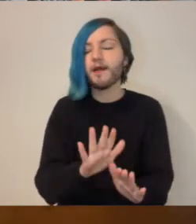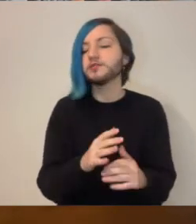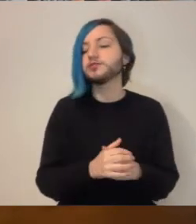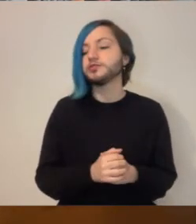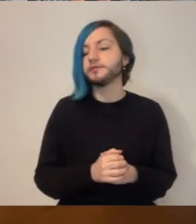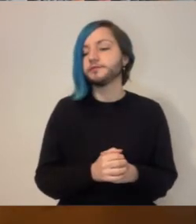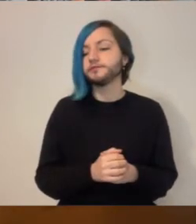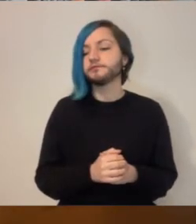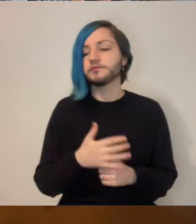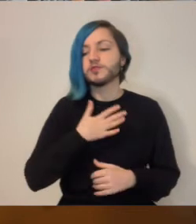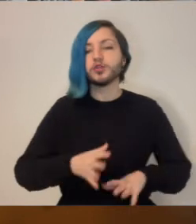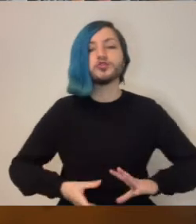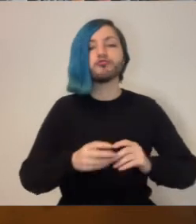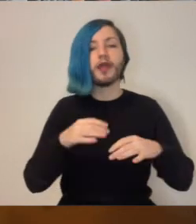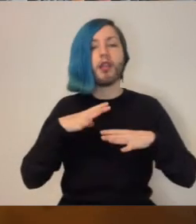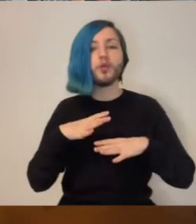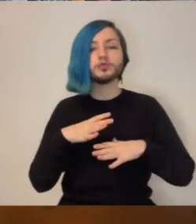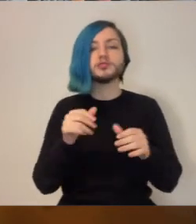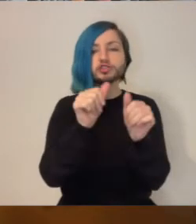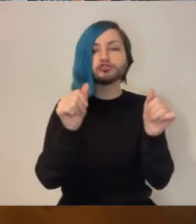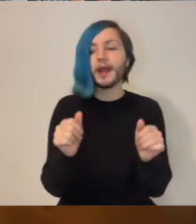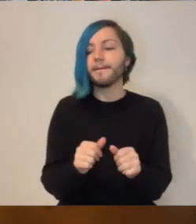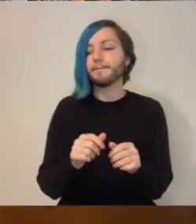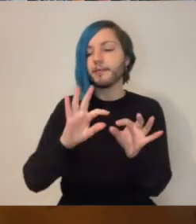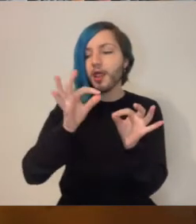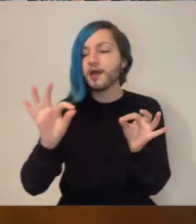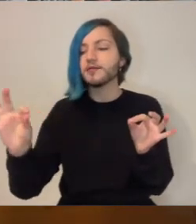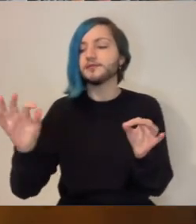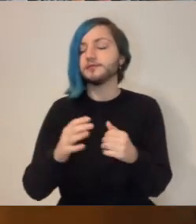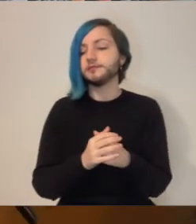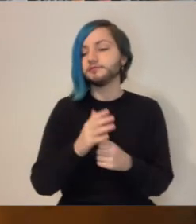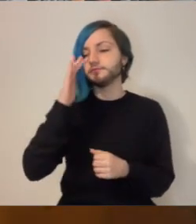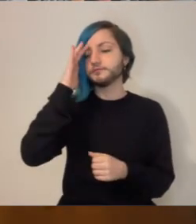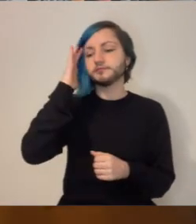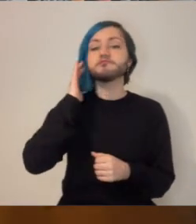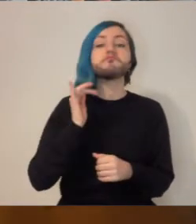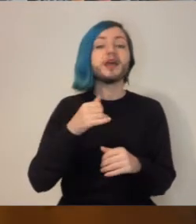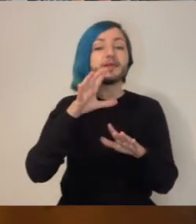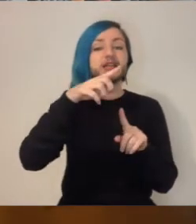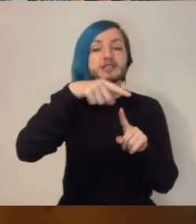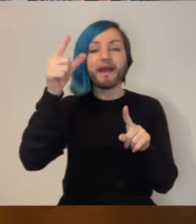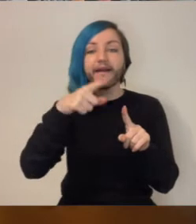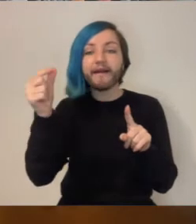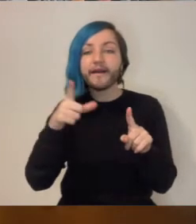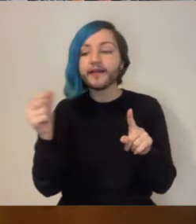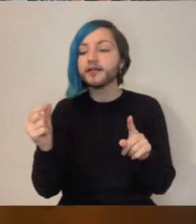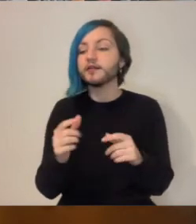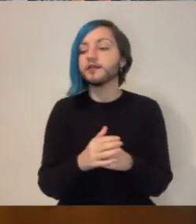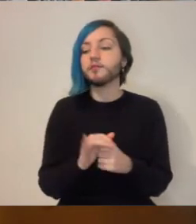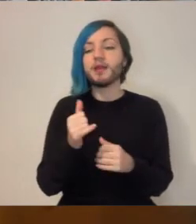and without thinking too much, you want to get some really loose shapes and lines. These might be kind